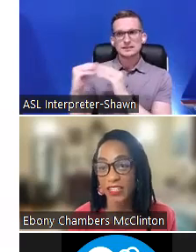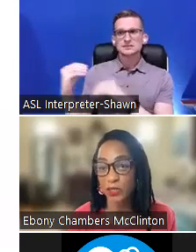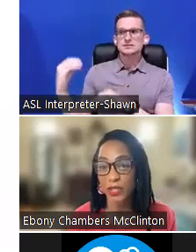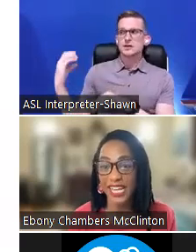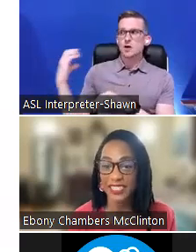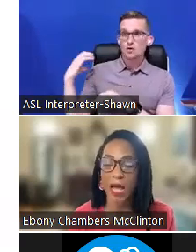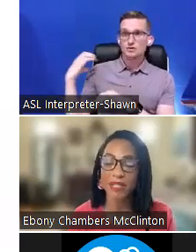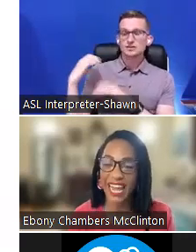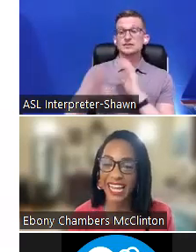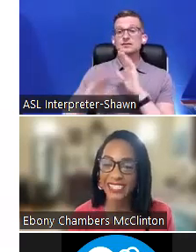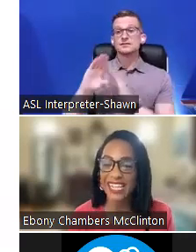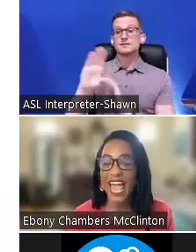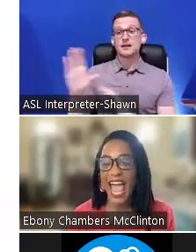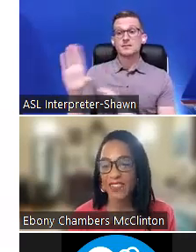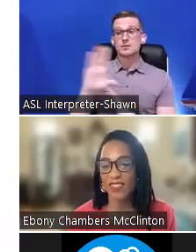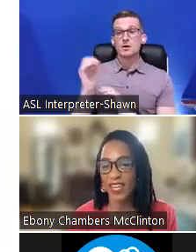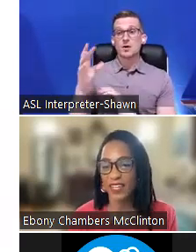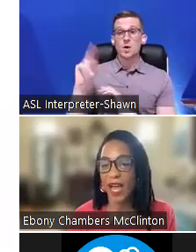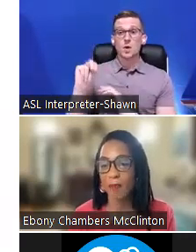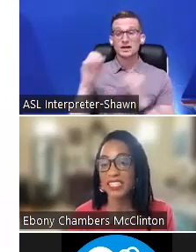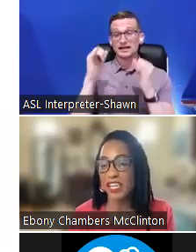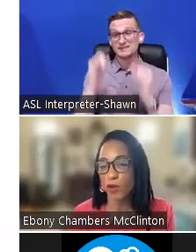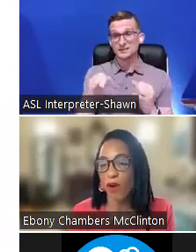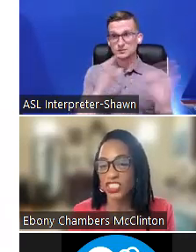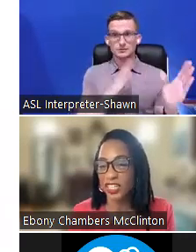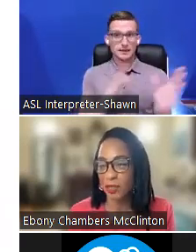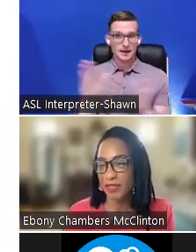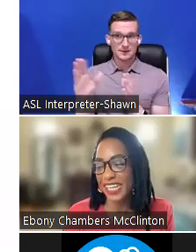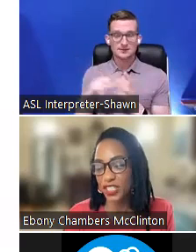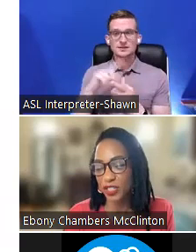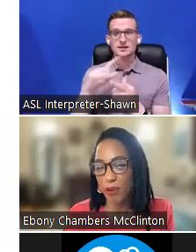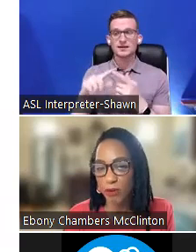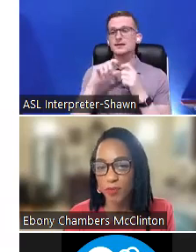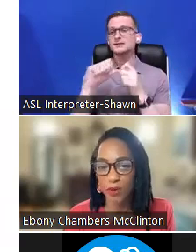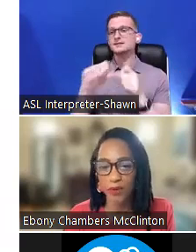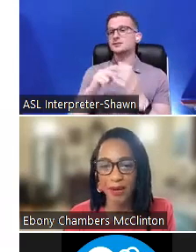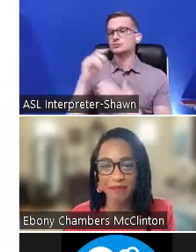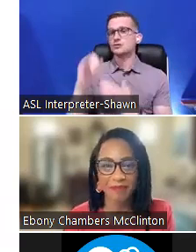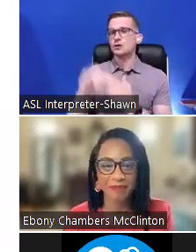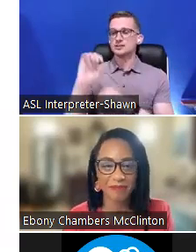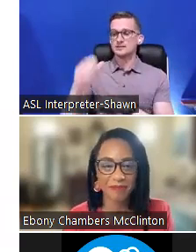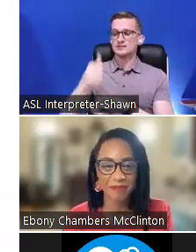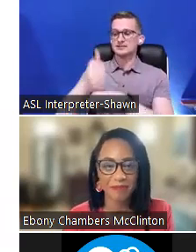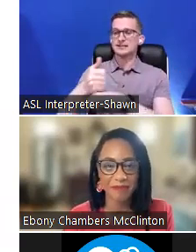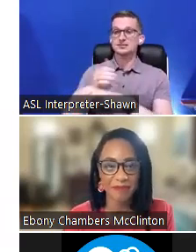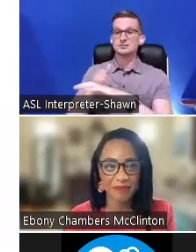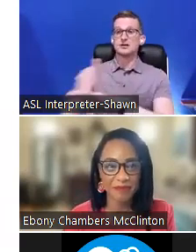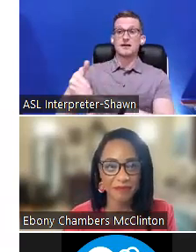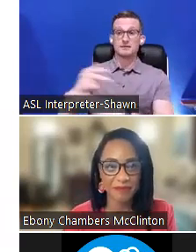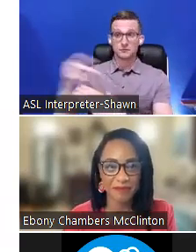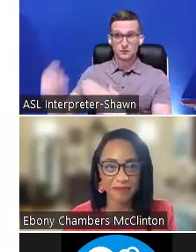own individualized plans, and then continued project implementation post-program.